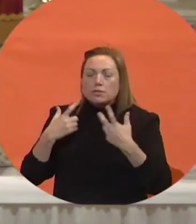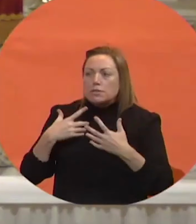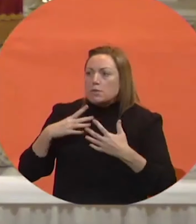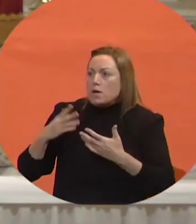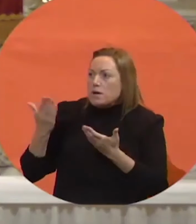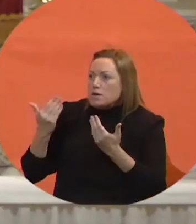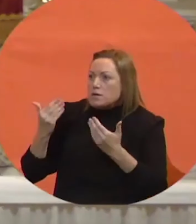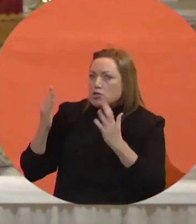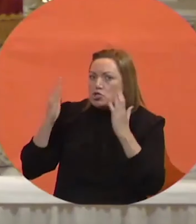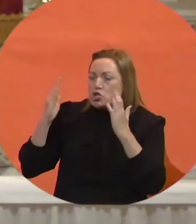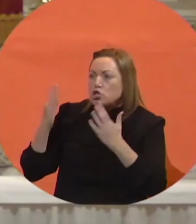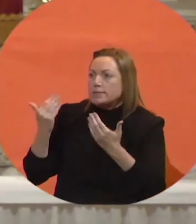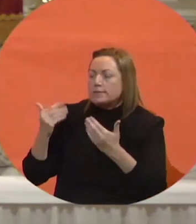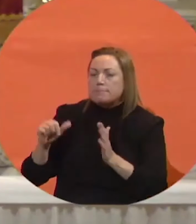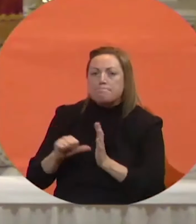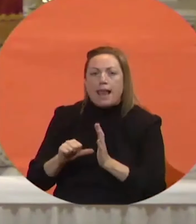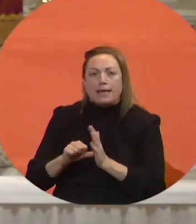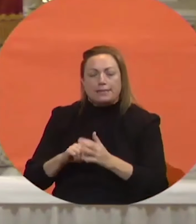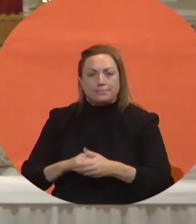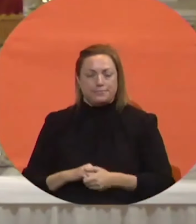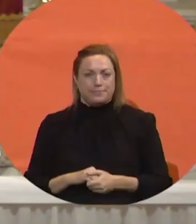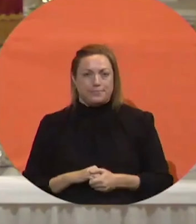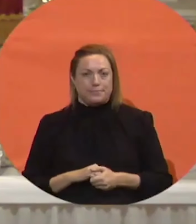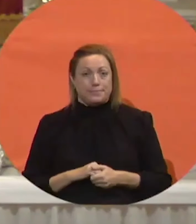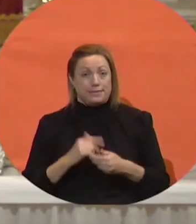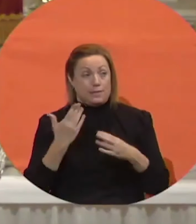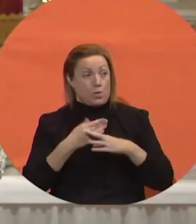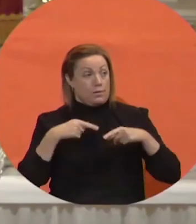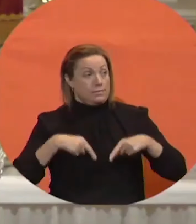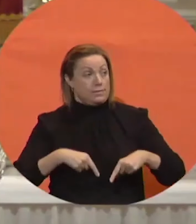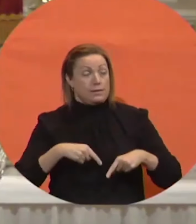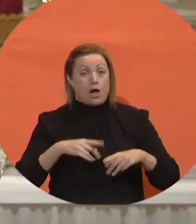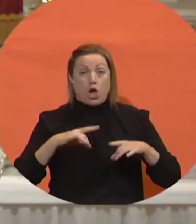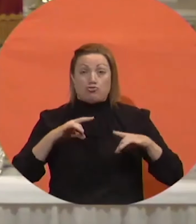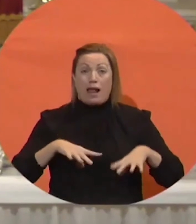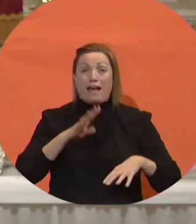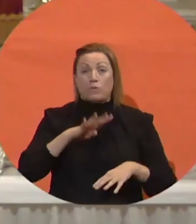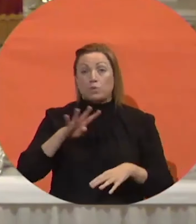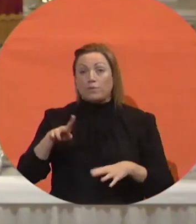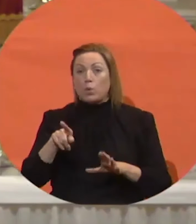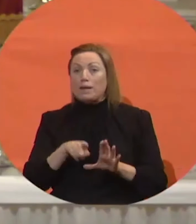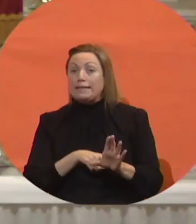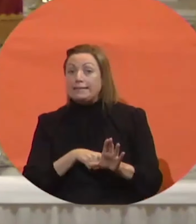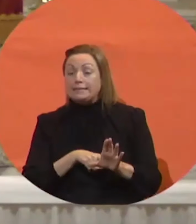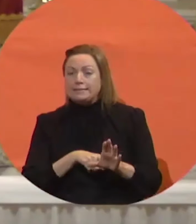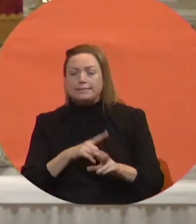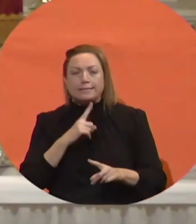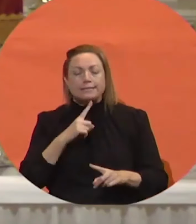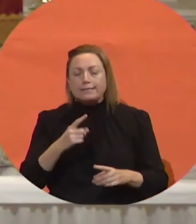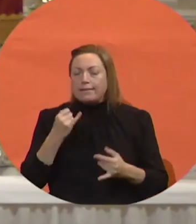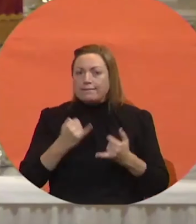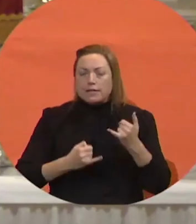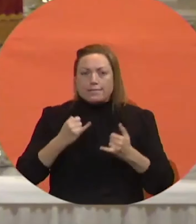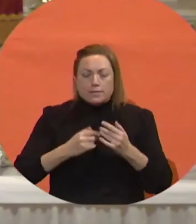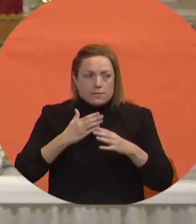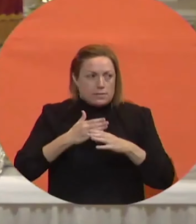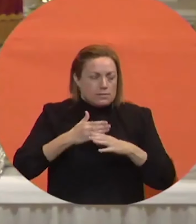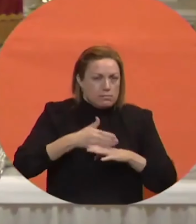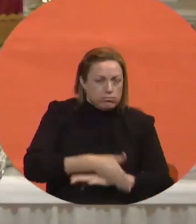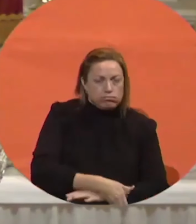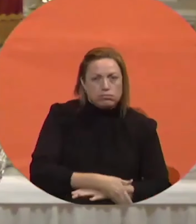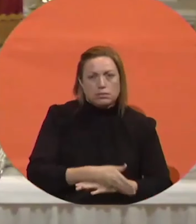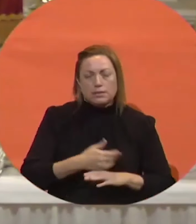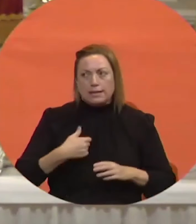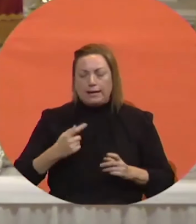He described his 44-year-long ministry in Australia as one of incessant labour, very